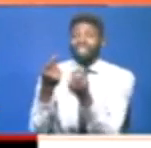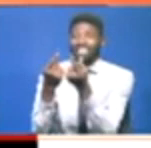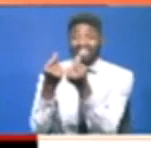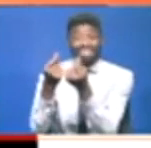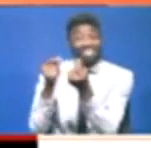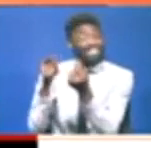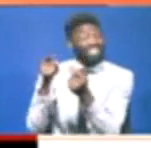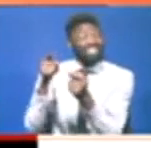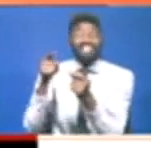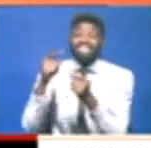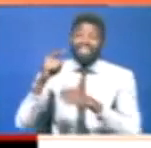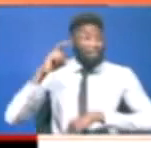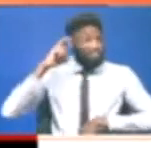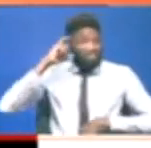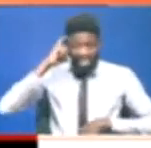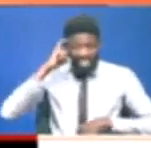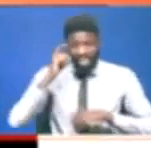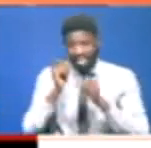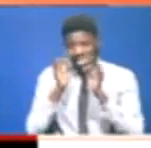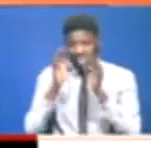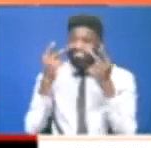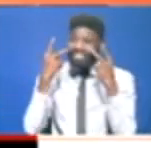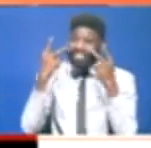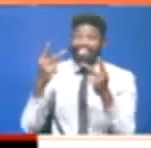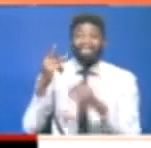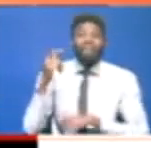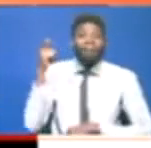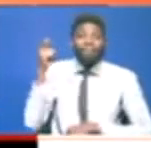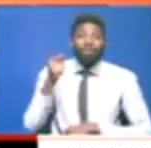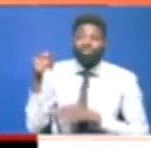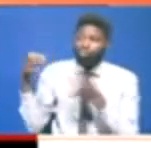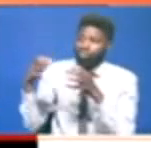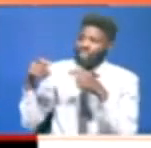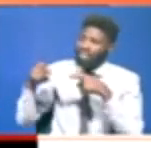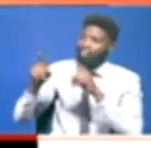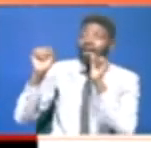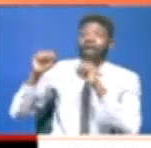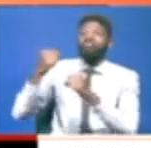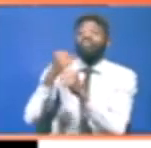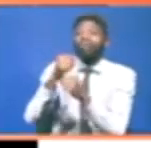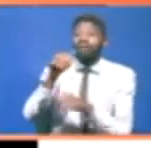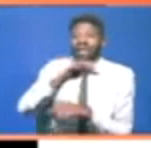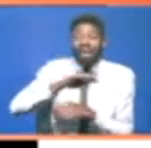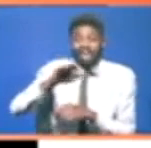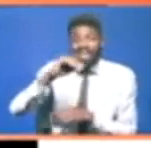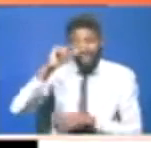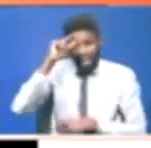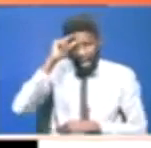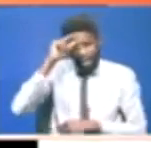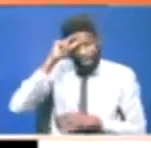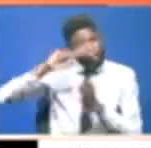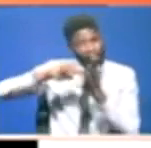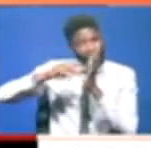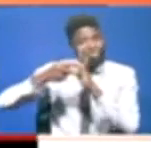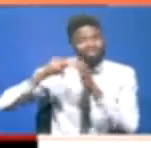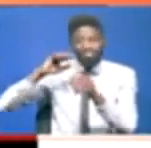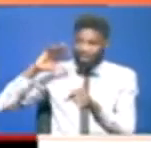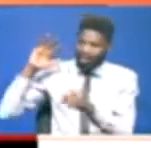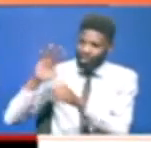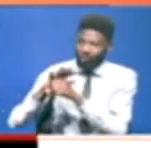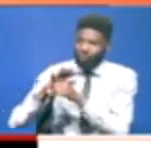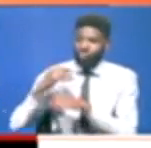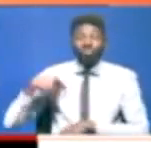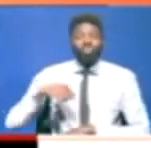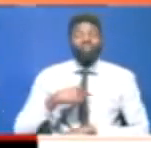fact, if you look at what the pensioners can do with regard to the projects of the government, it can be a lot. And that's one of the areas that we are looking at